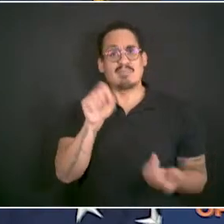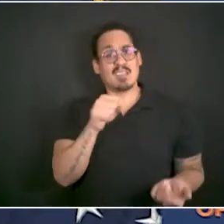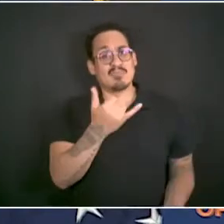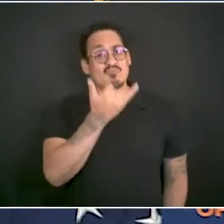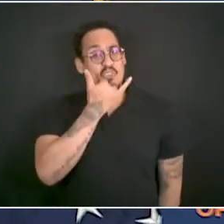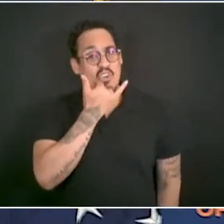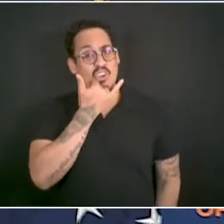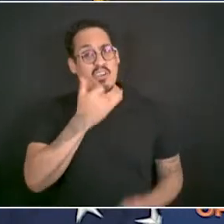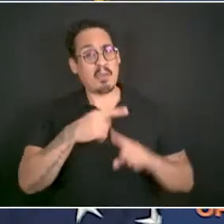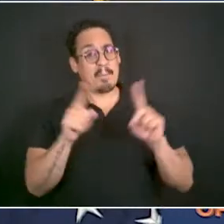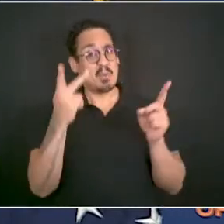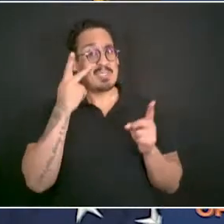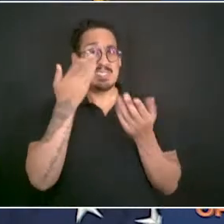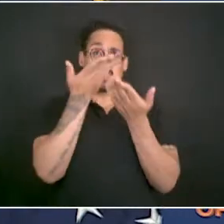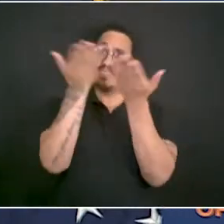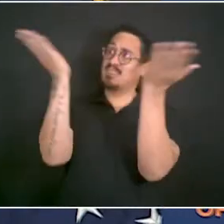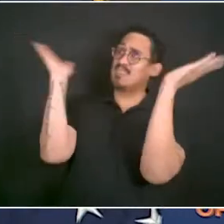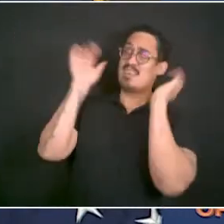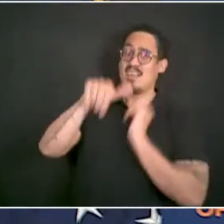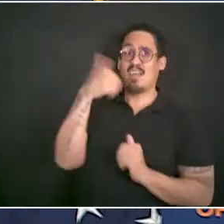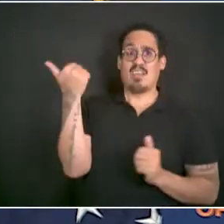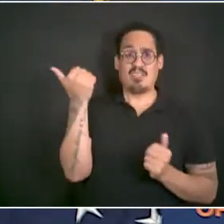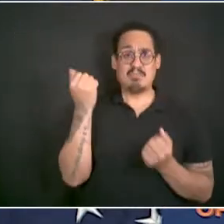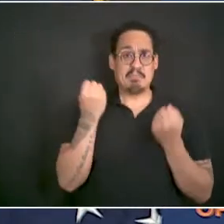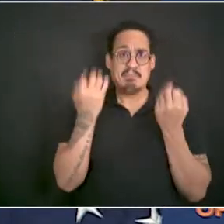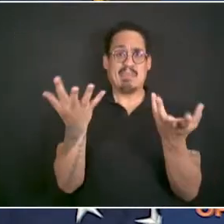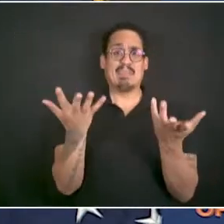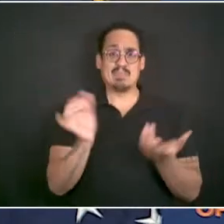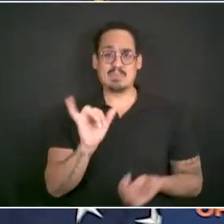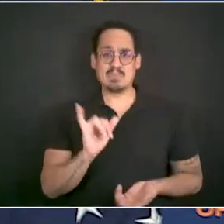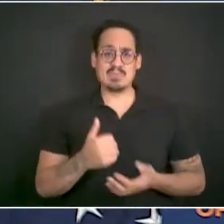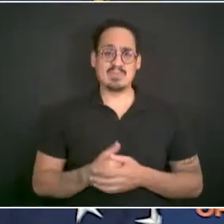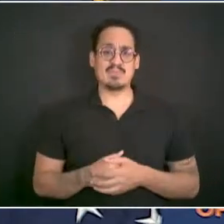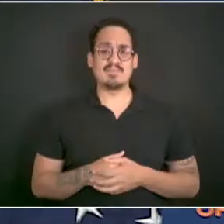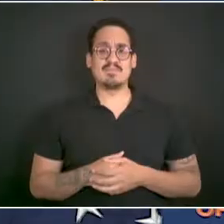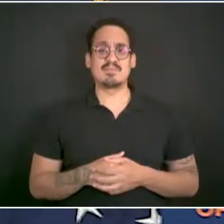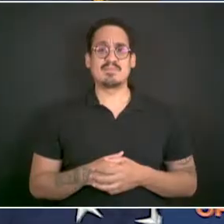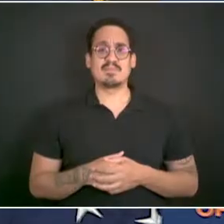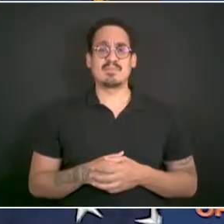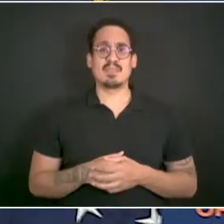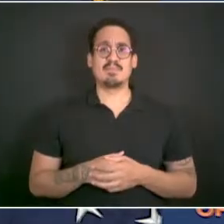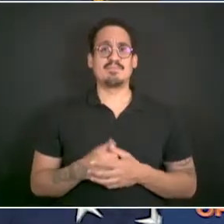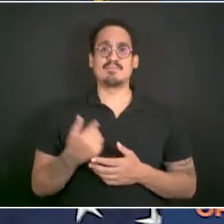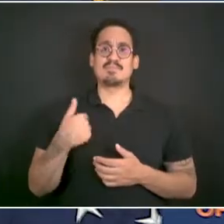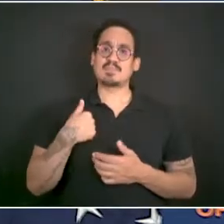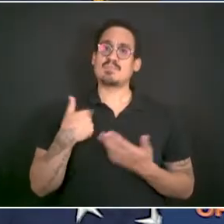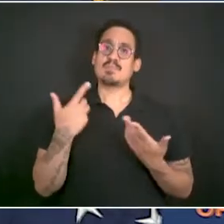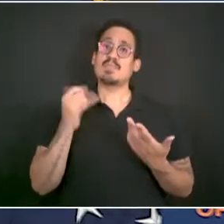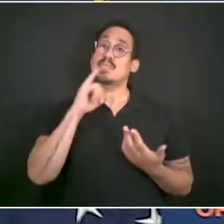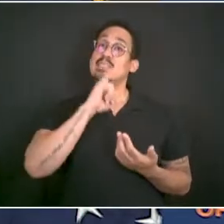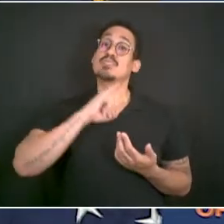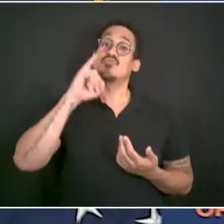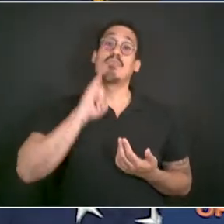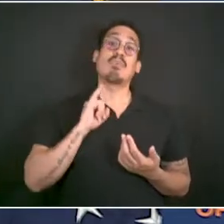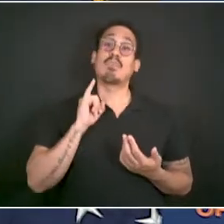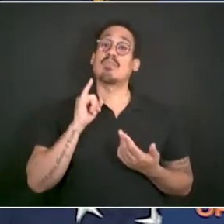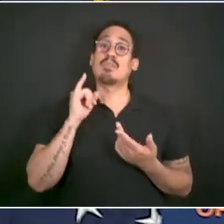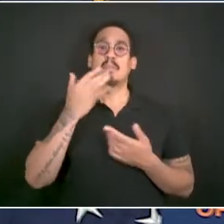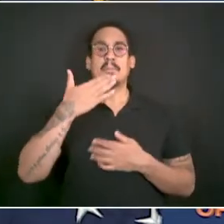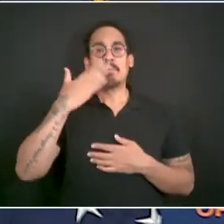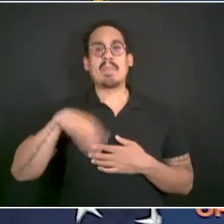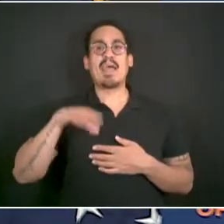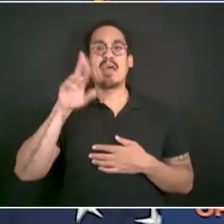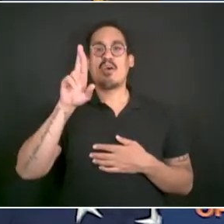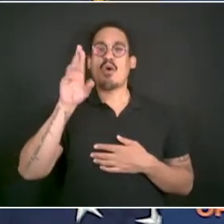others. I don't see how, with the good return on investment in Israel, how the controller is succumbing